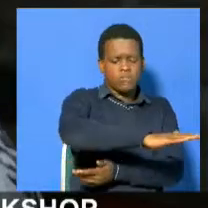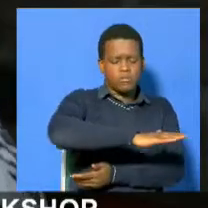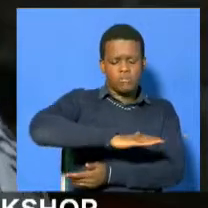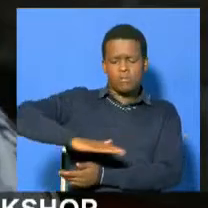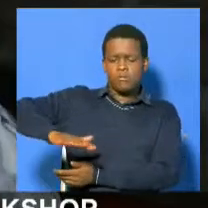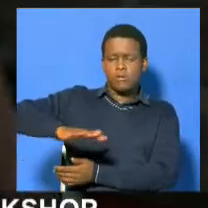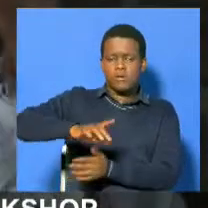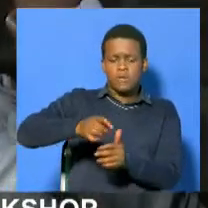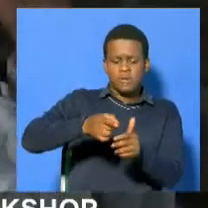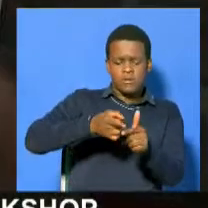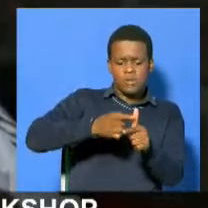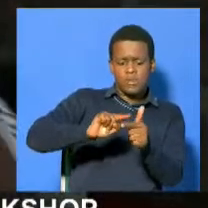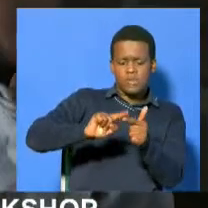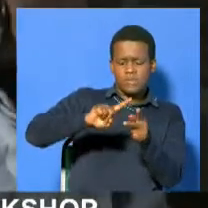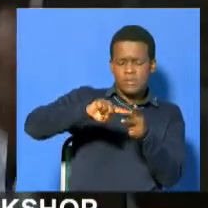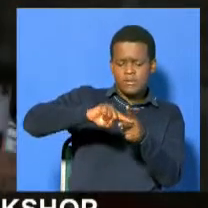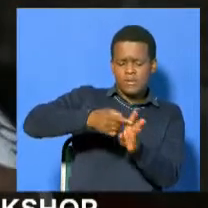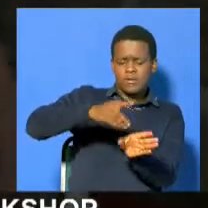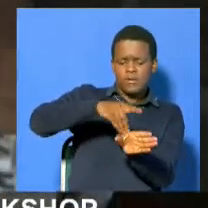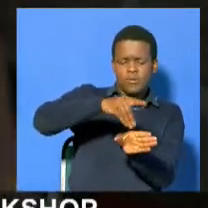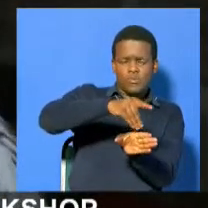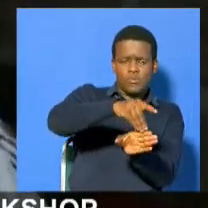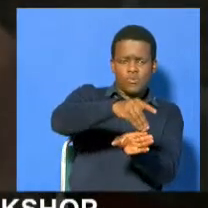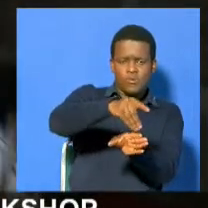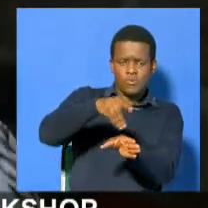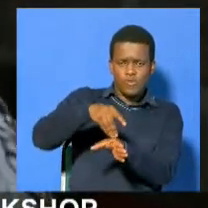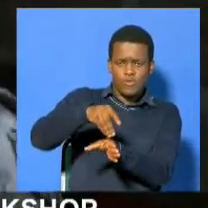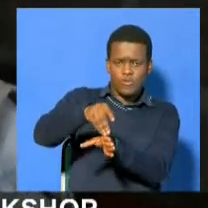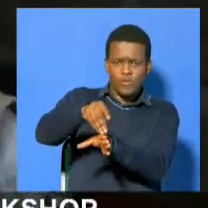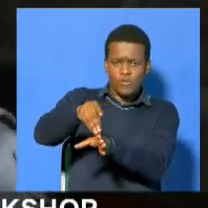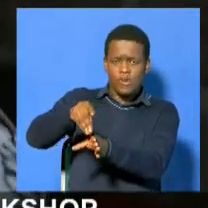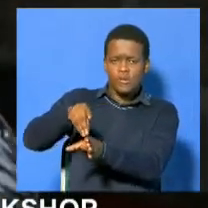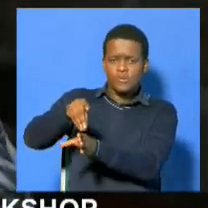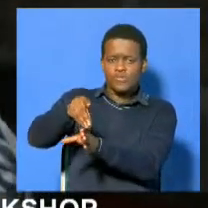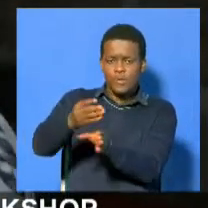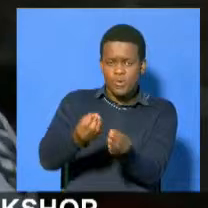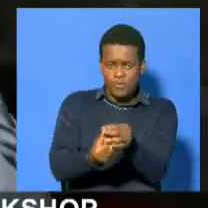reseeding go jala majang a le a perennial grasses